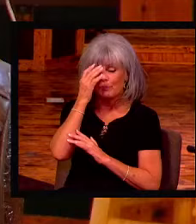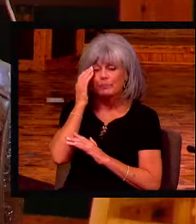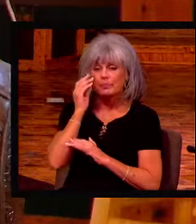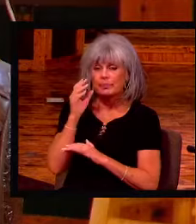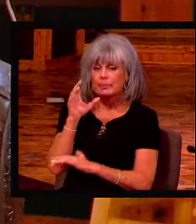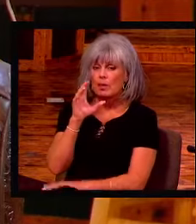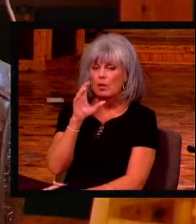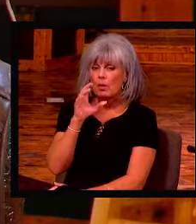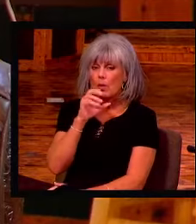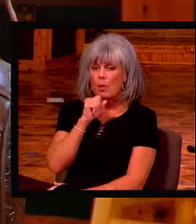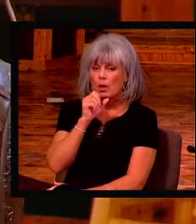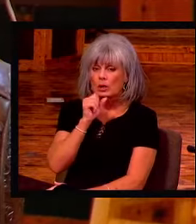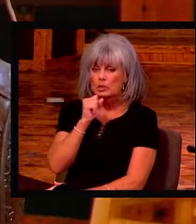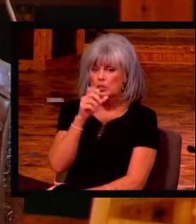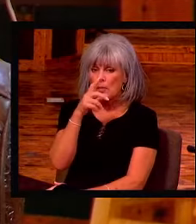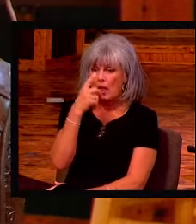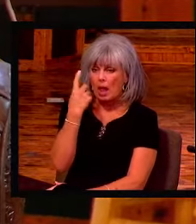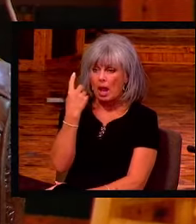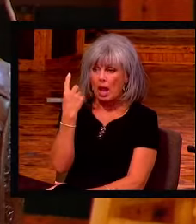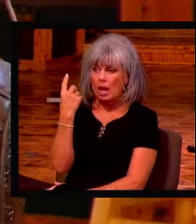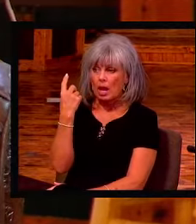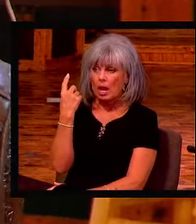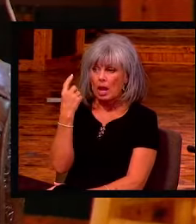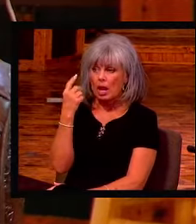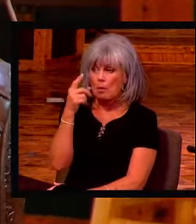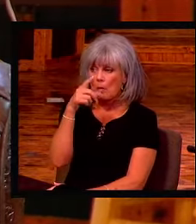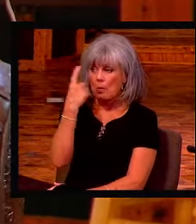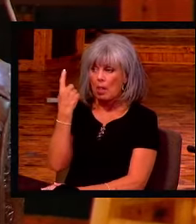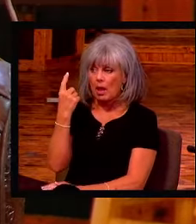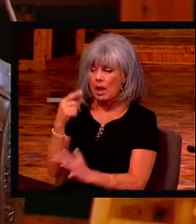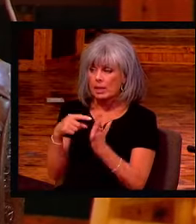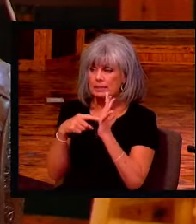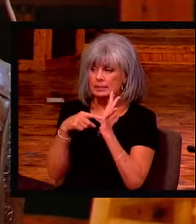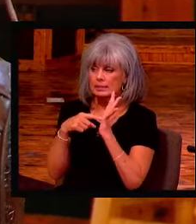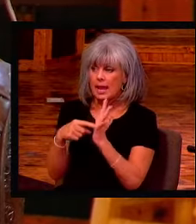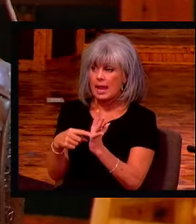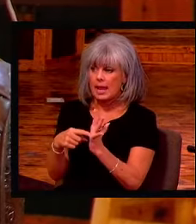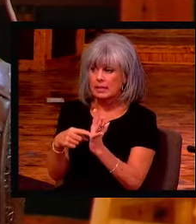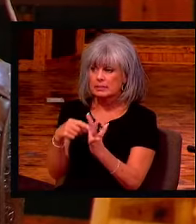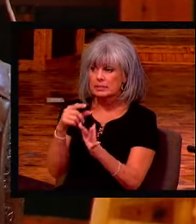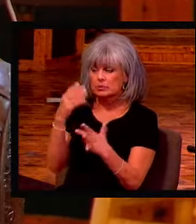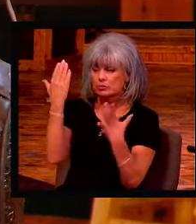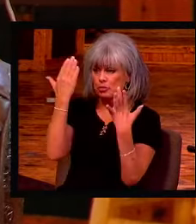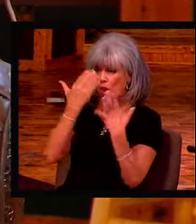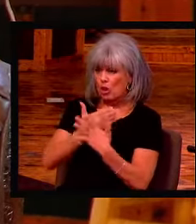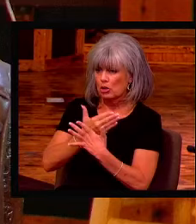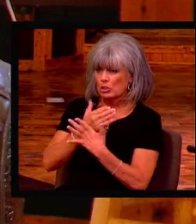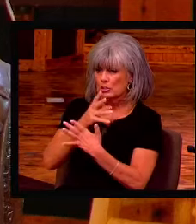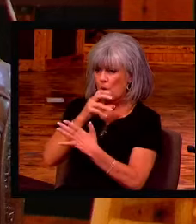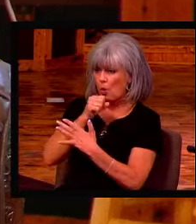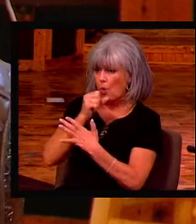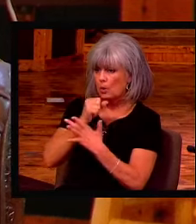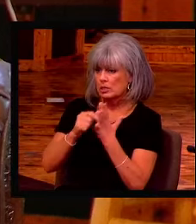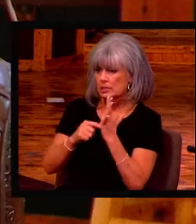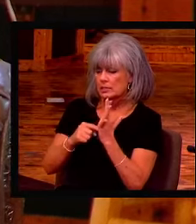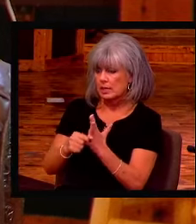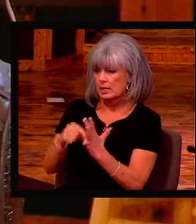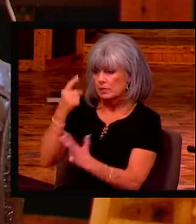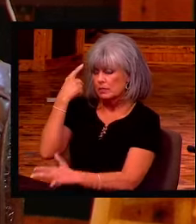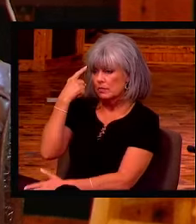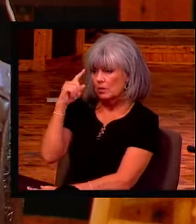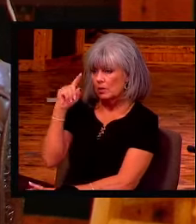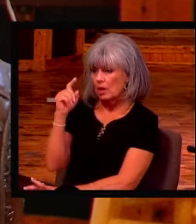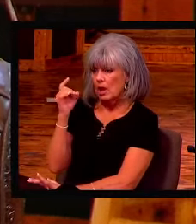Orange and black. We know that black stands for darkness, orange stands for an ember,